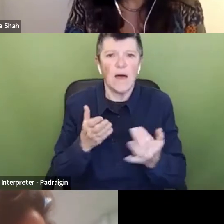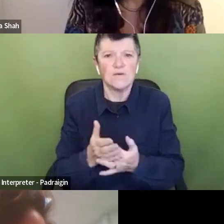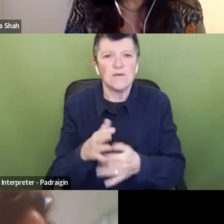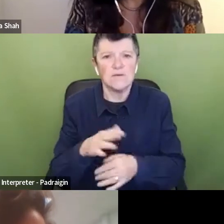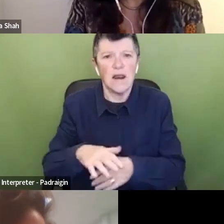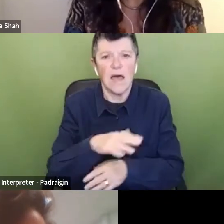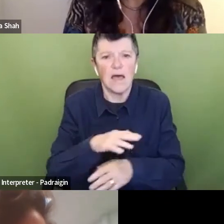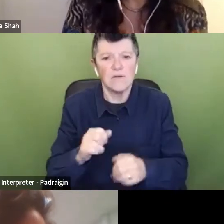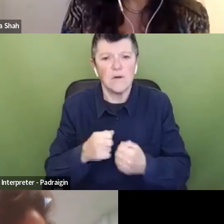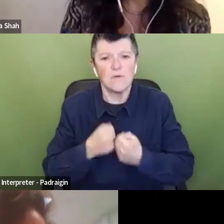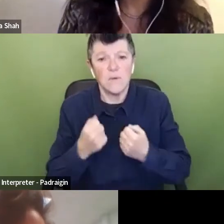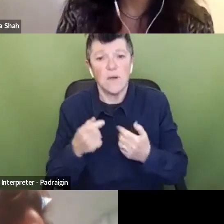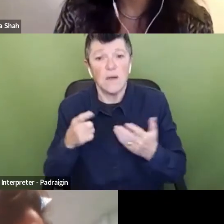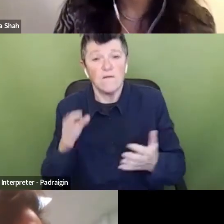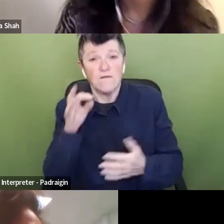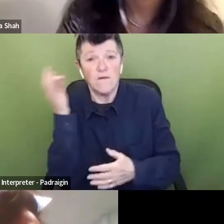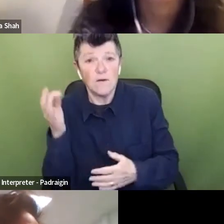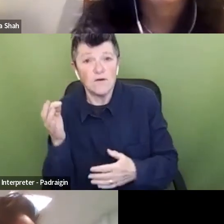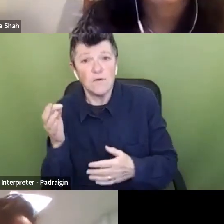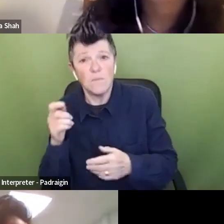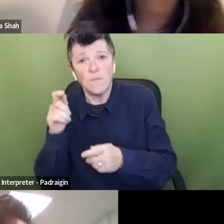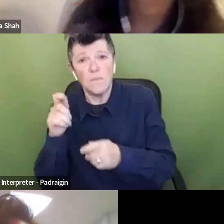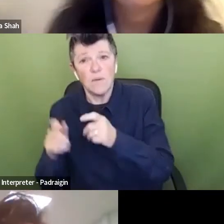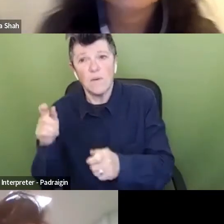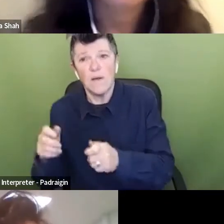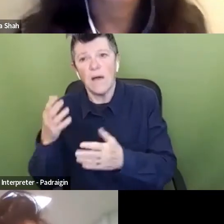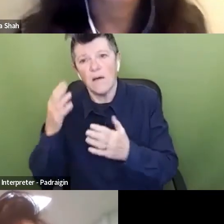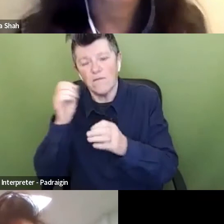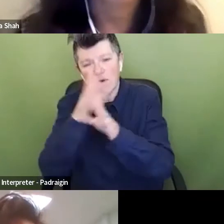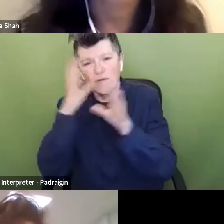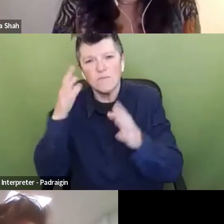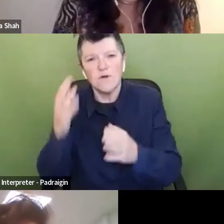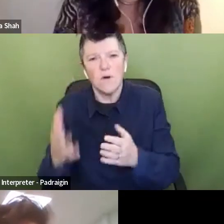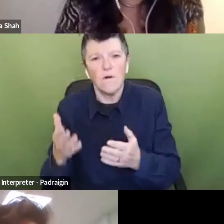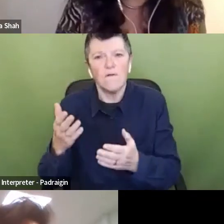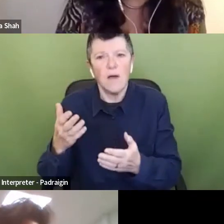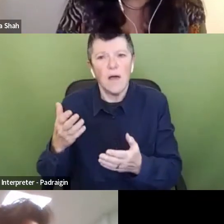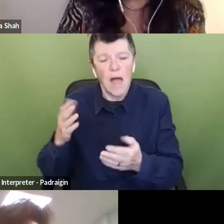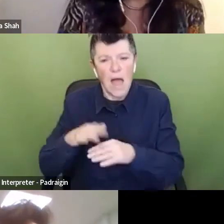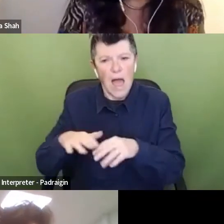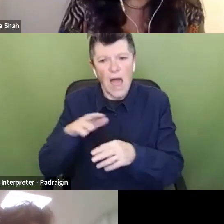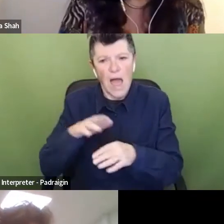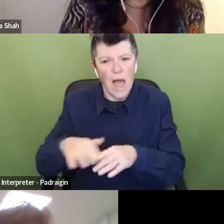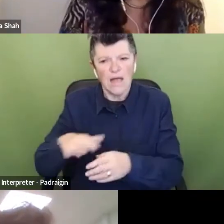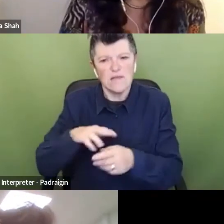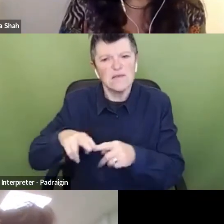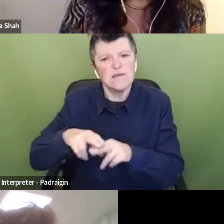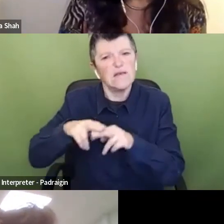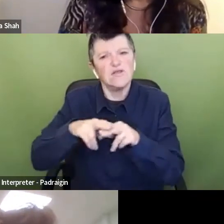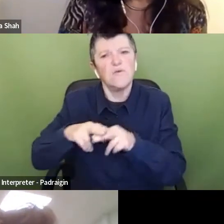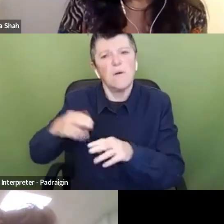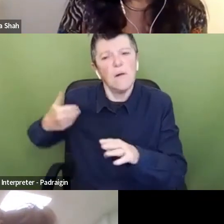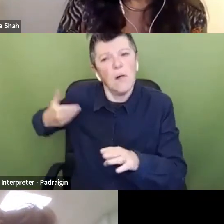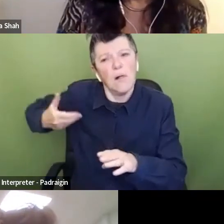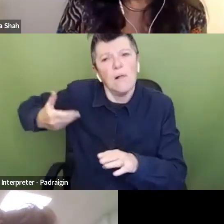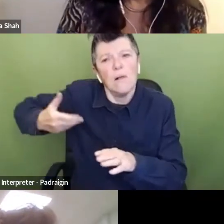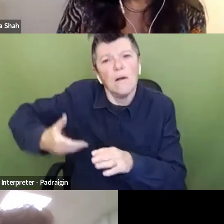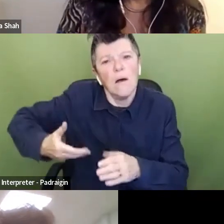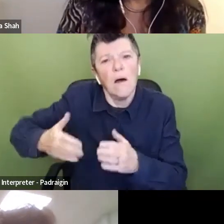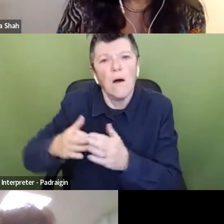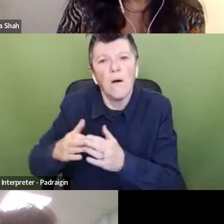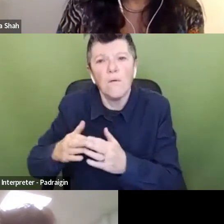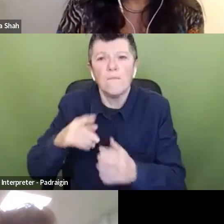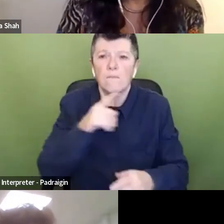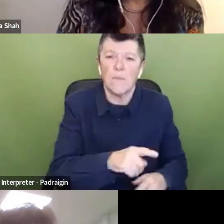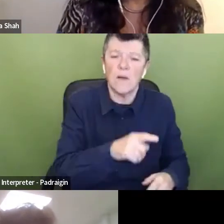says, because in France, more people have a conception of an ancestral home, versus in England, idea of a home very much kind of dies out with your